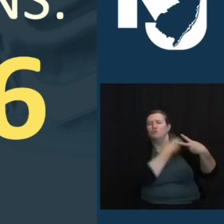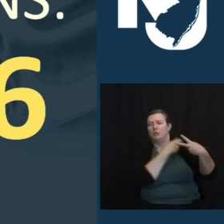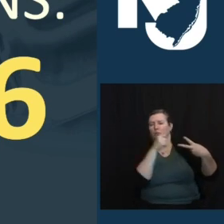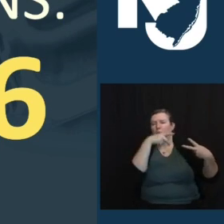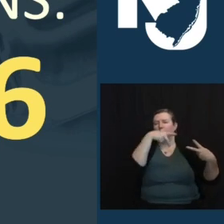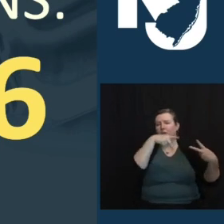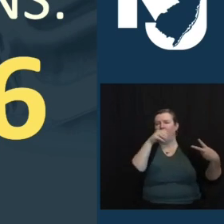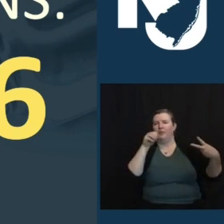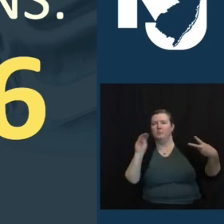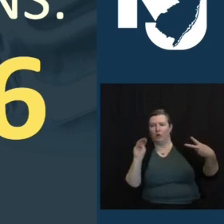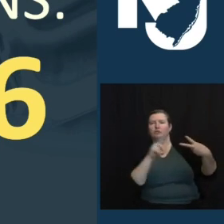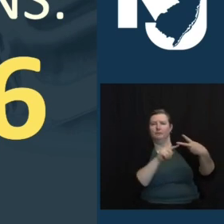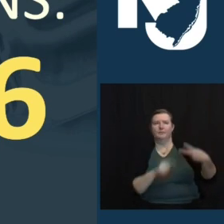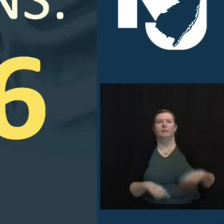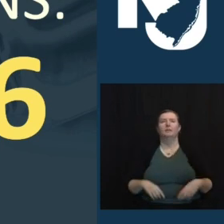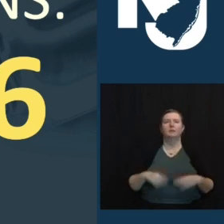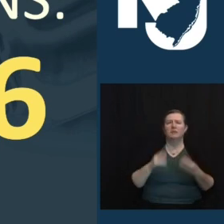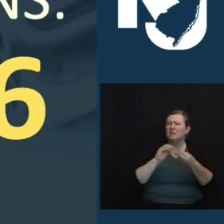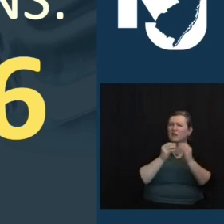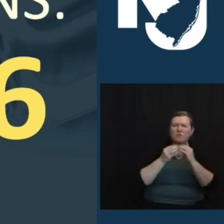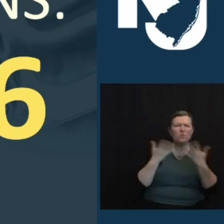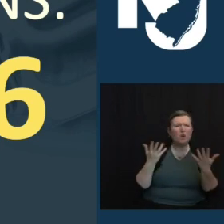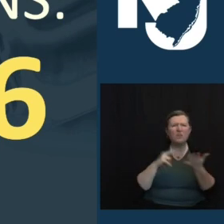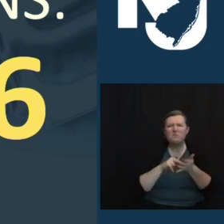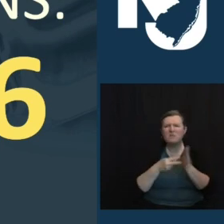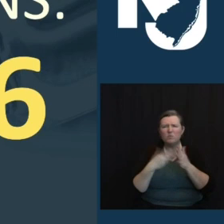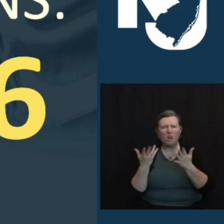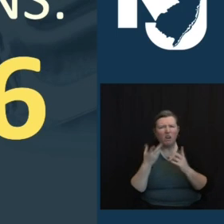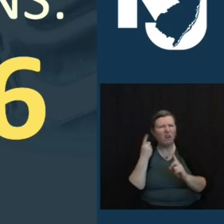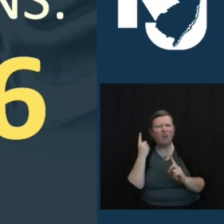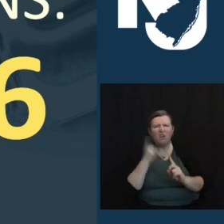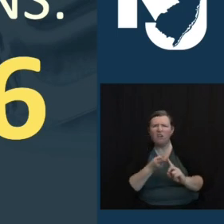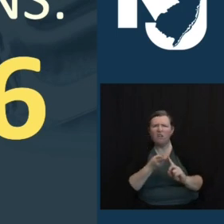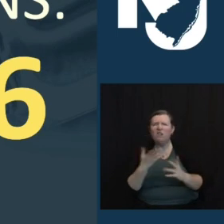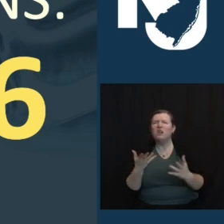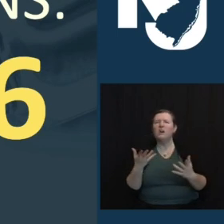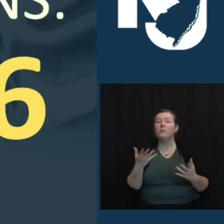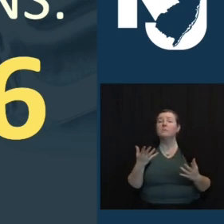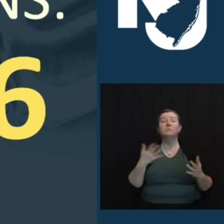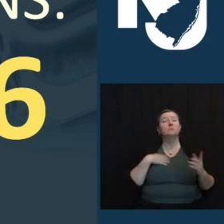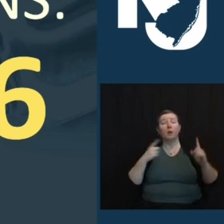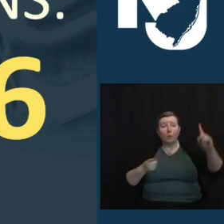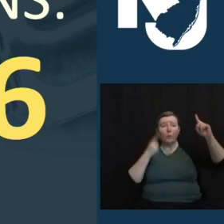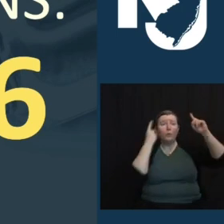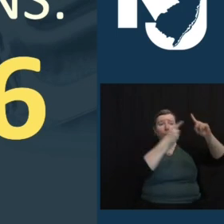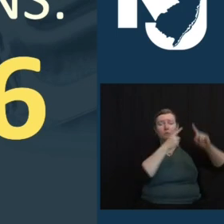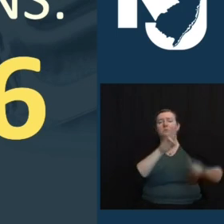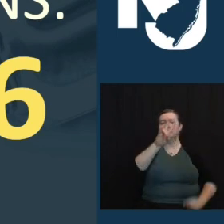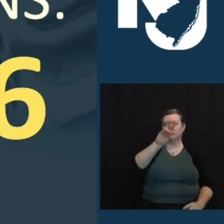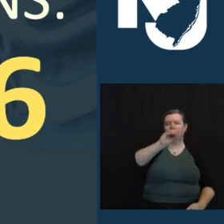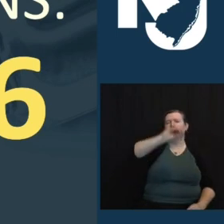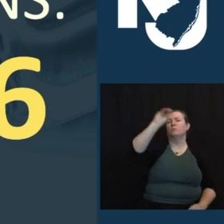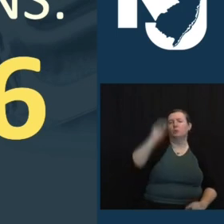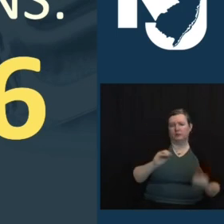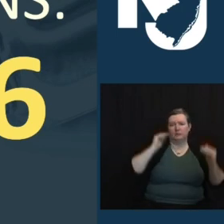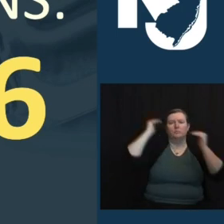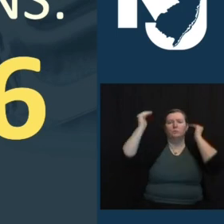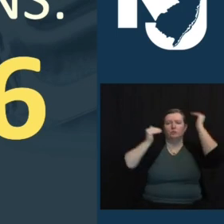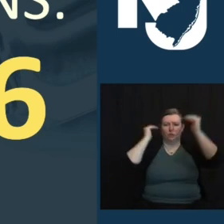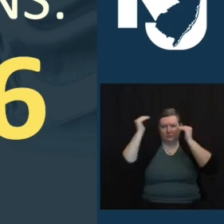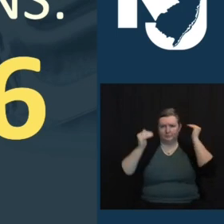in another context. Our initial goal is to get to 70% of our adult population vaccinated.